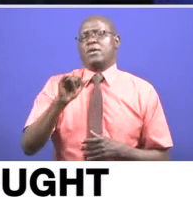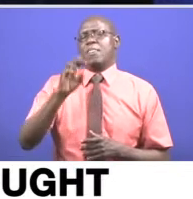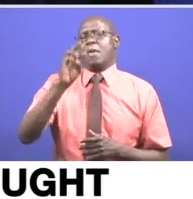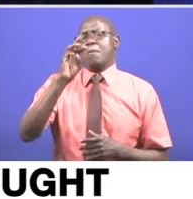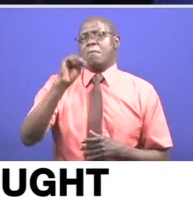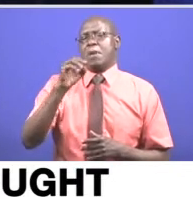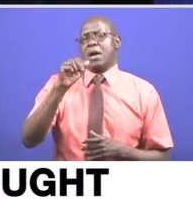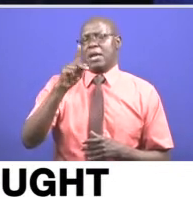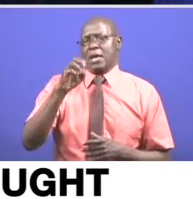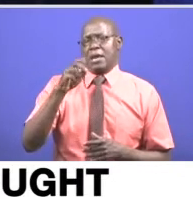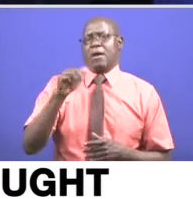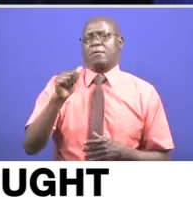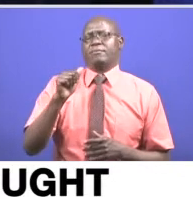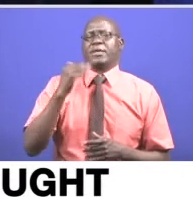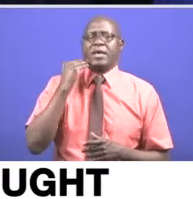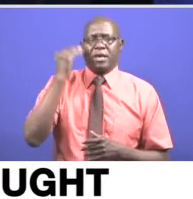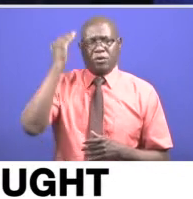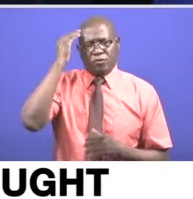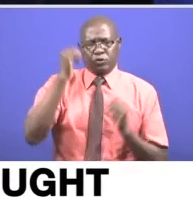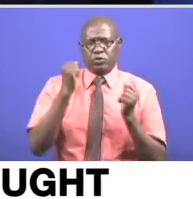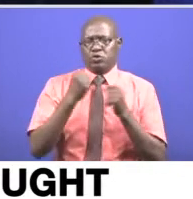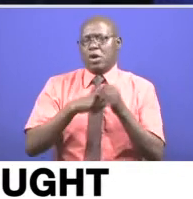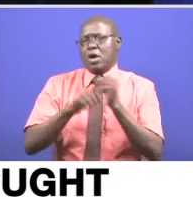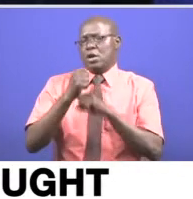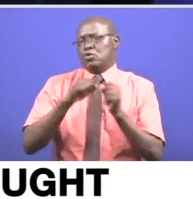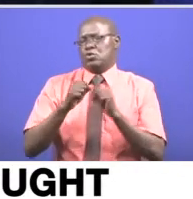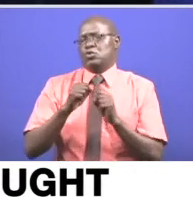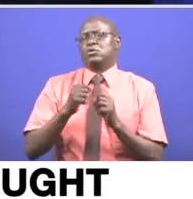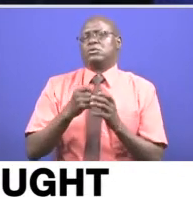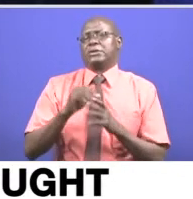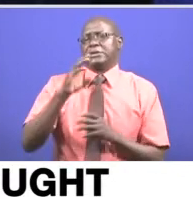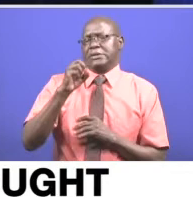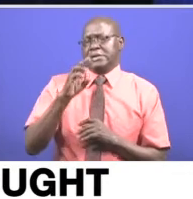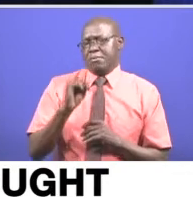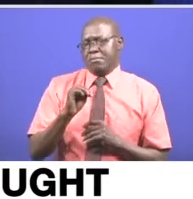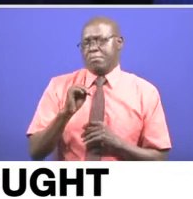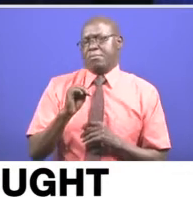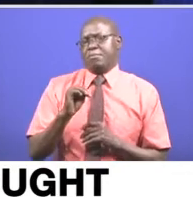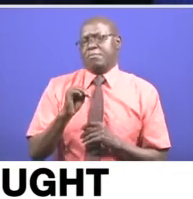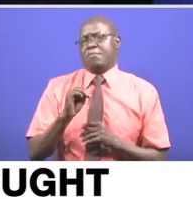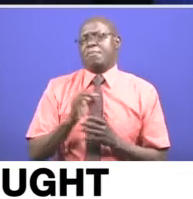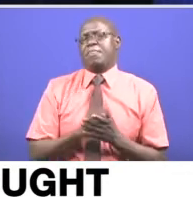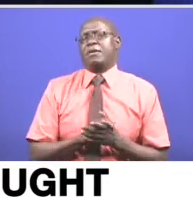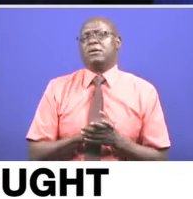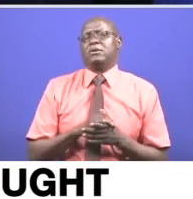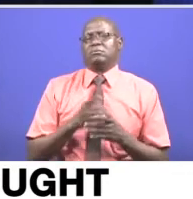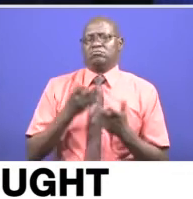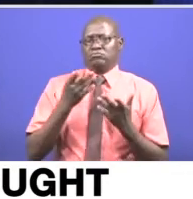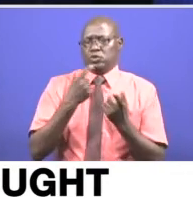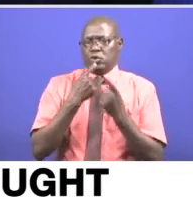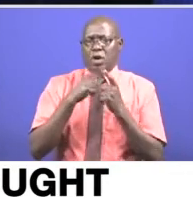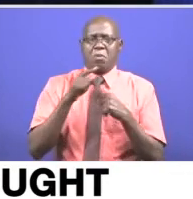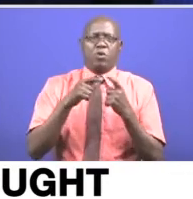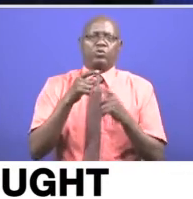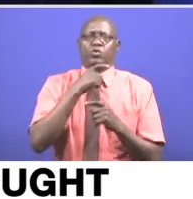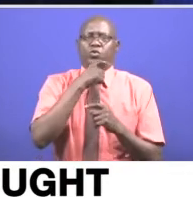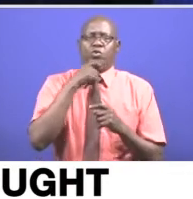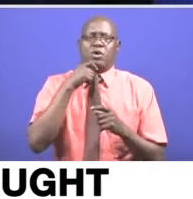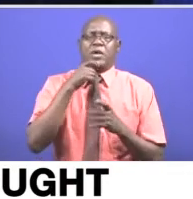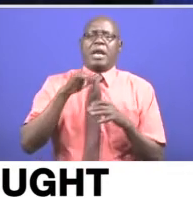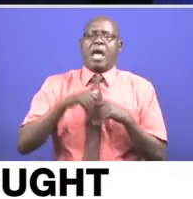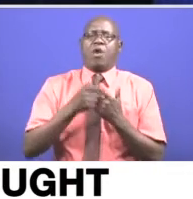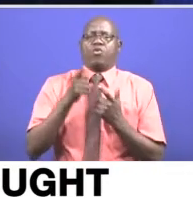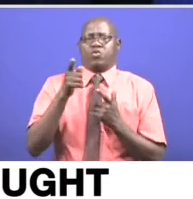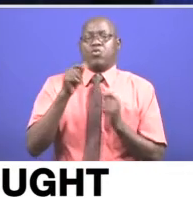and advocacy at Crisis Answer Ministry, Citam, just talking to us about the ongoing drought and how you can make a